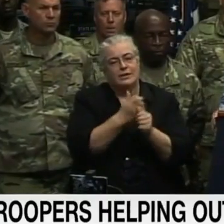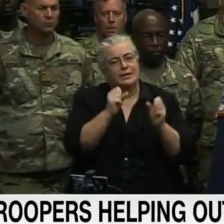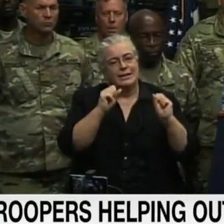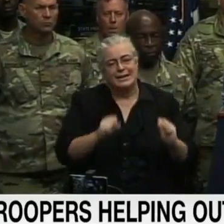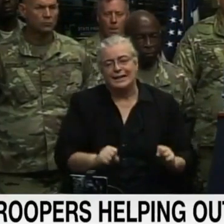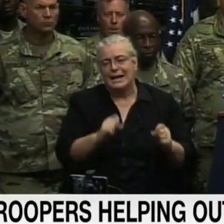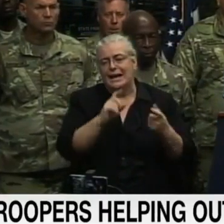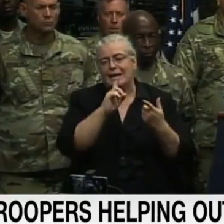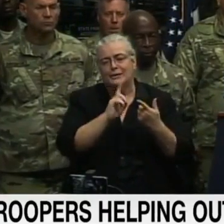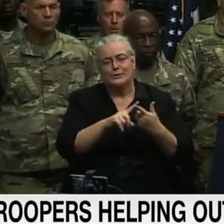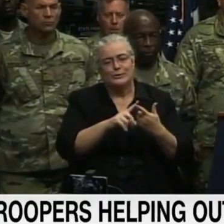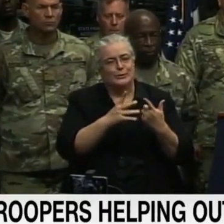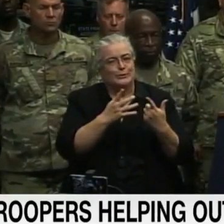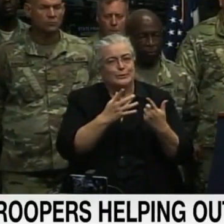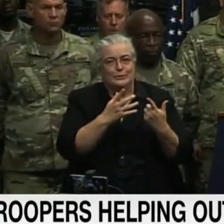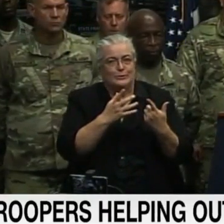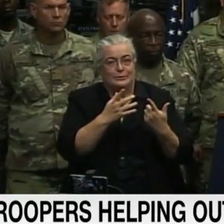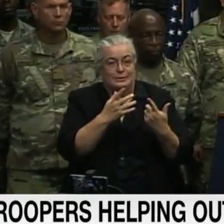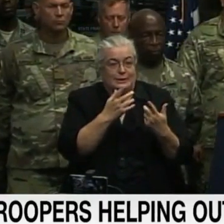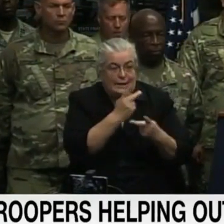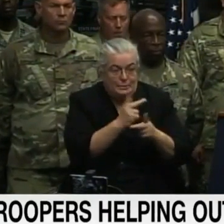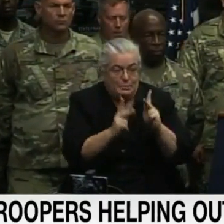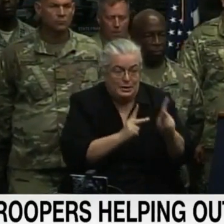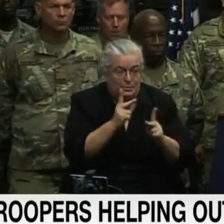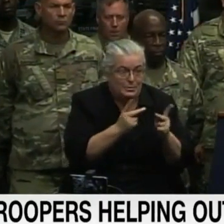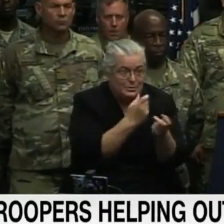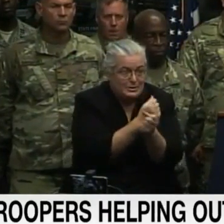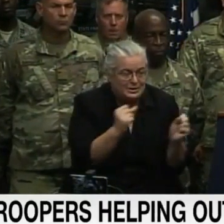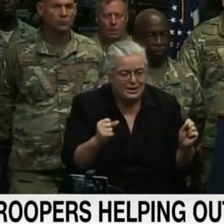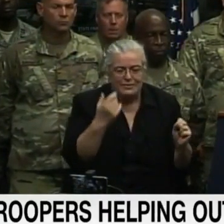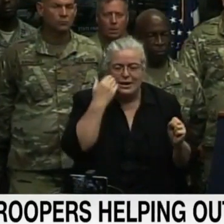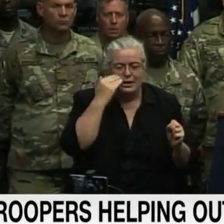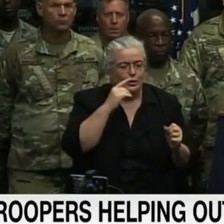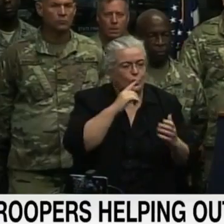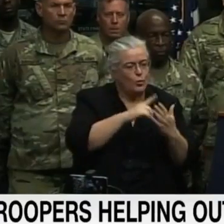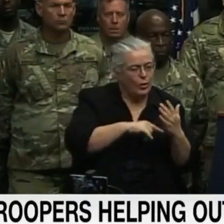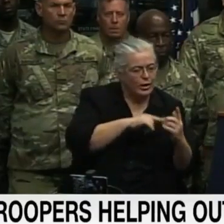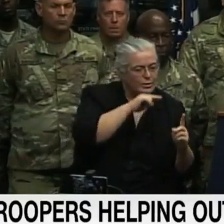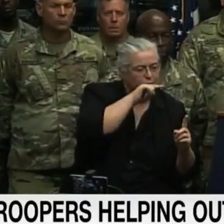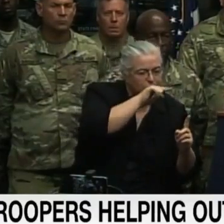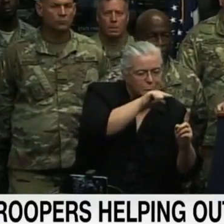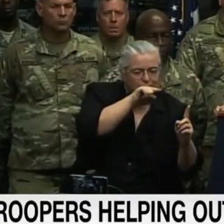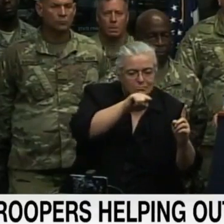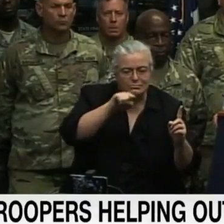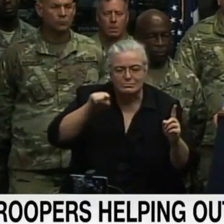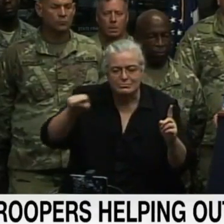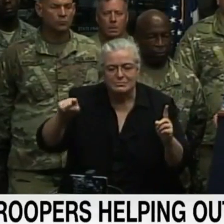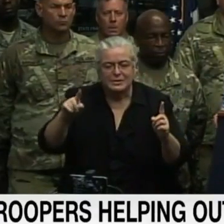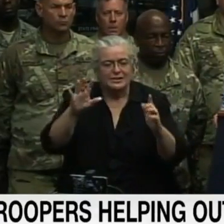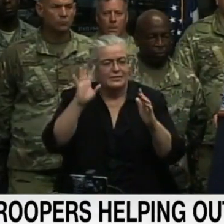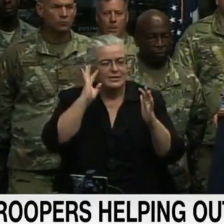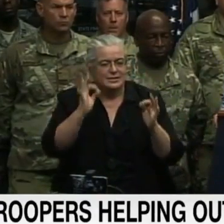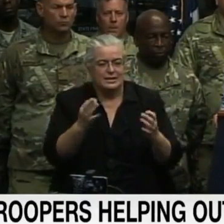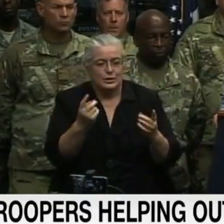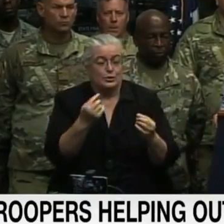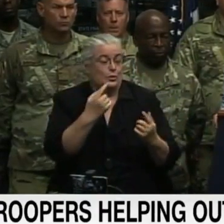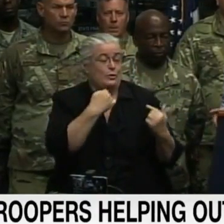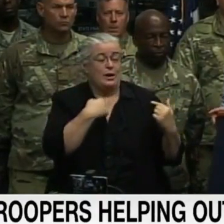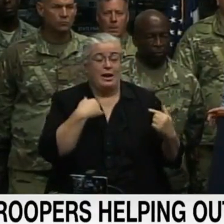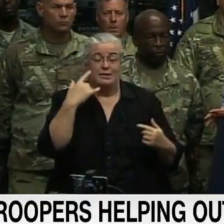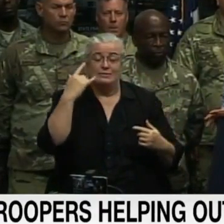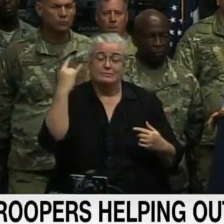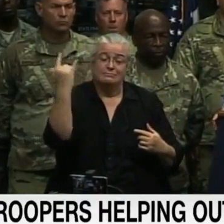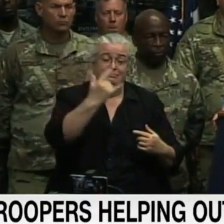You'd have to reach out to them at the local community to see what each local community has done. But I can tell you that I've traveled the state for the